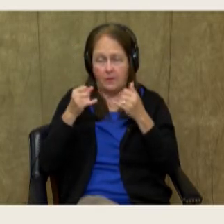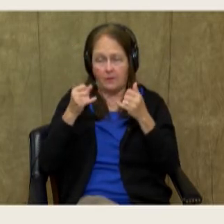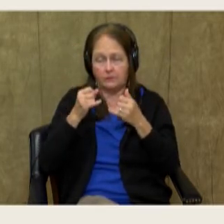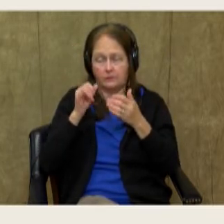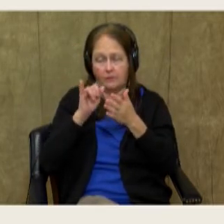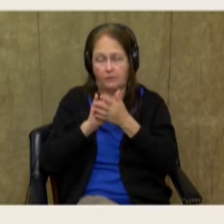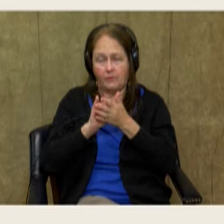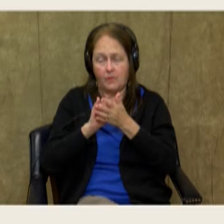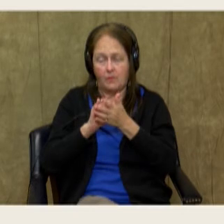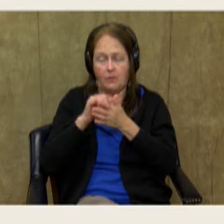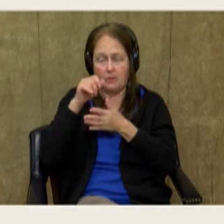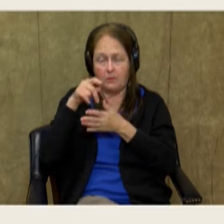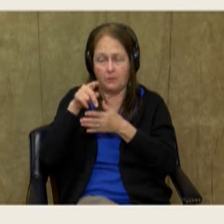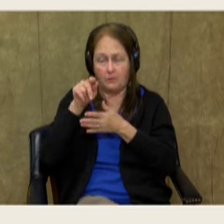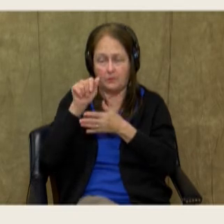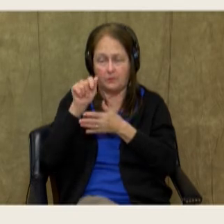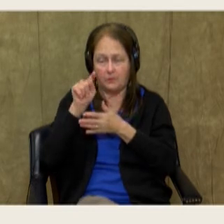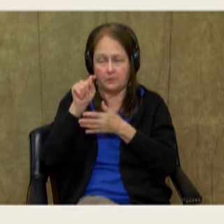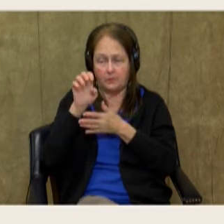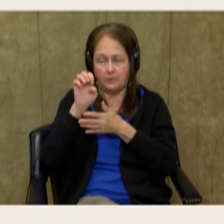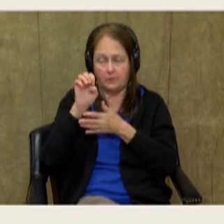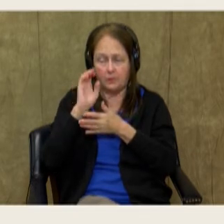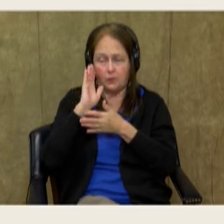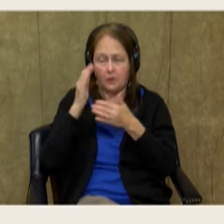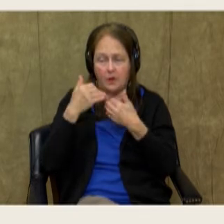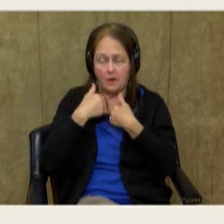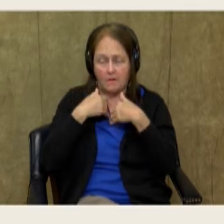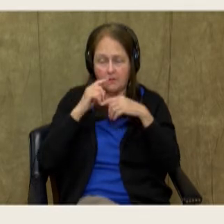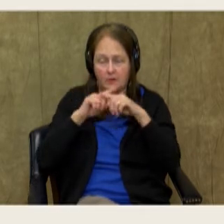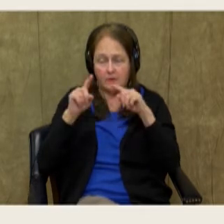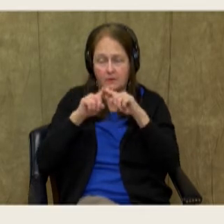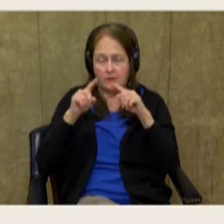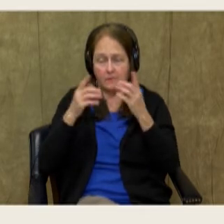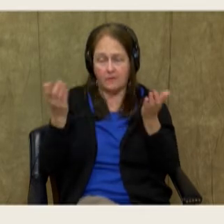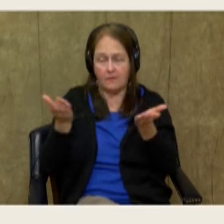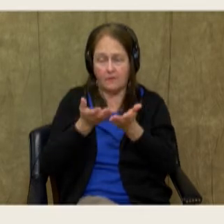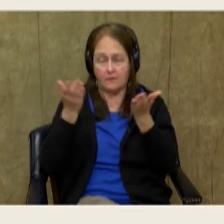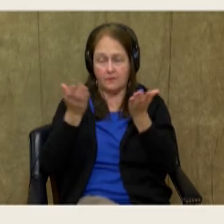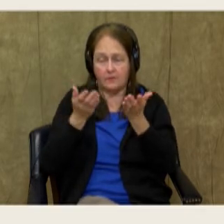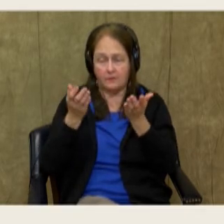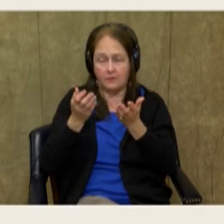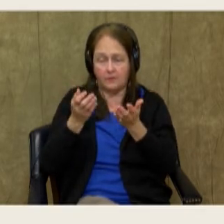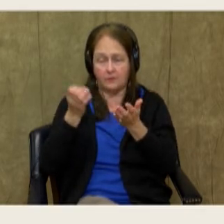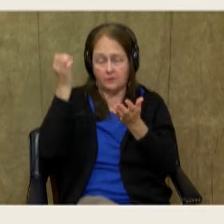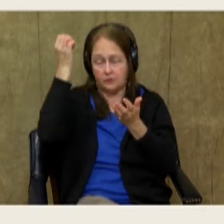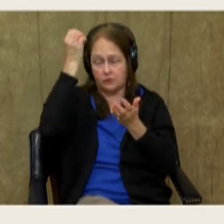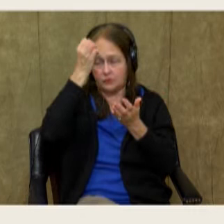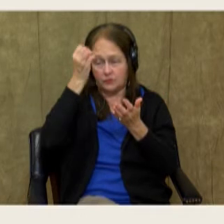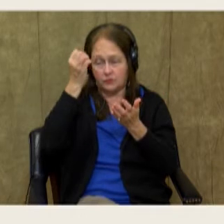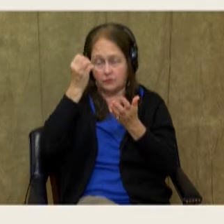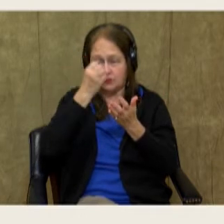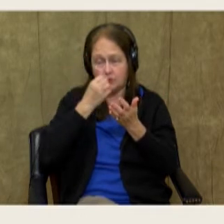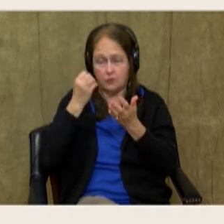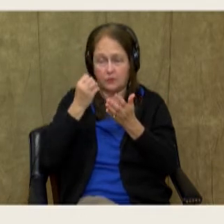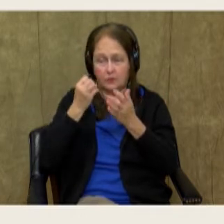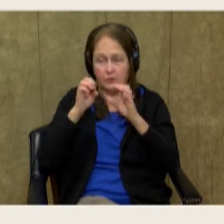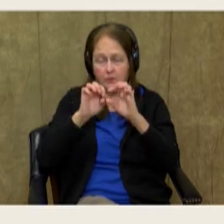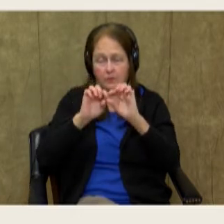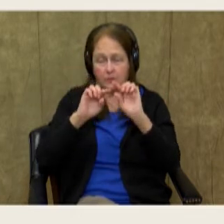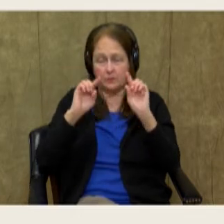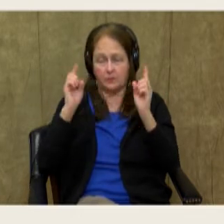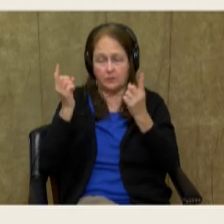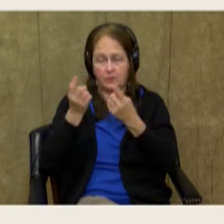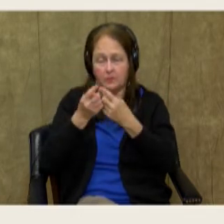of the tectonic plates, and you can see that we have several here. We've got the Eurasian plate, which is showing